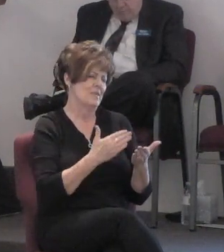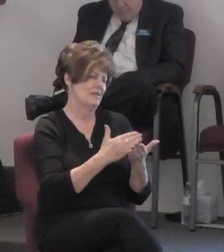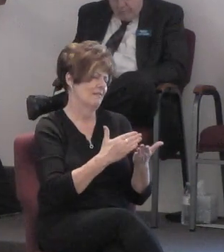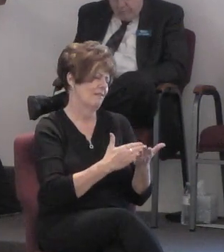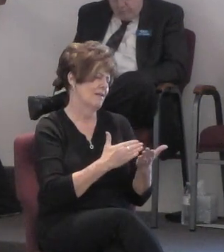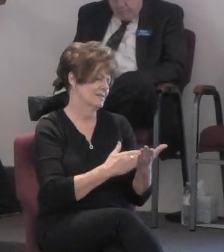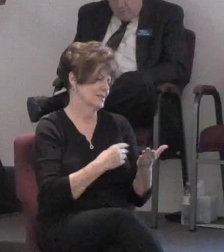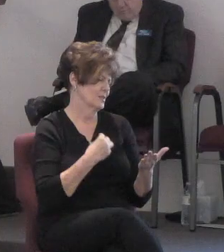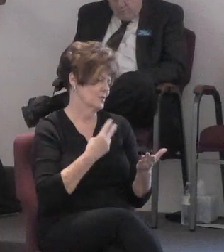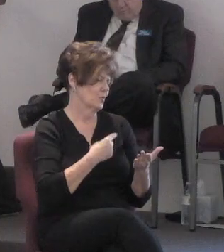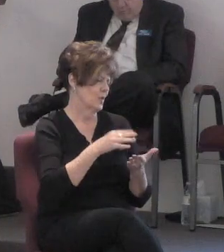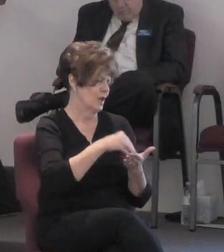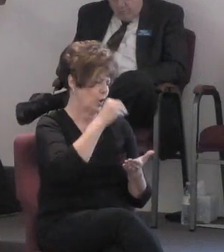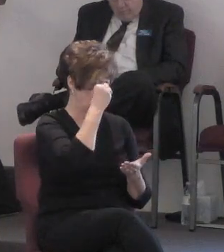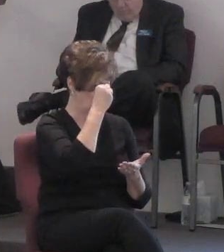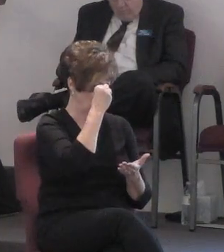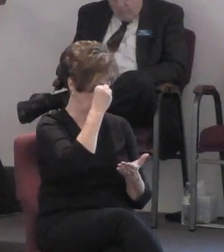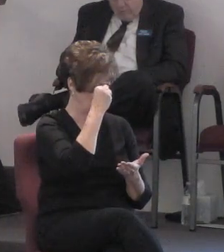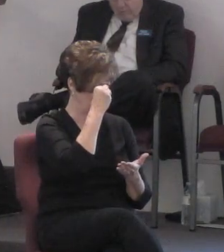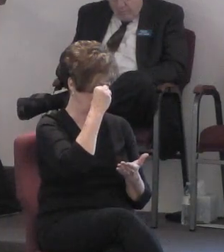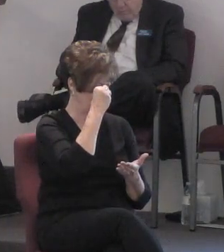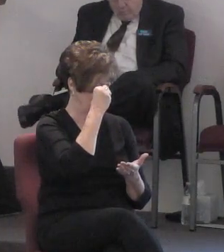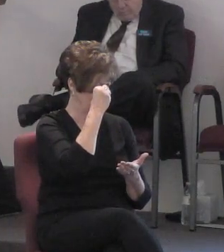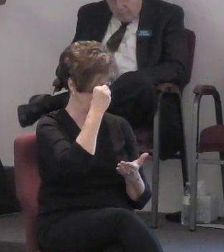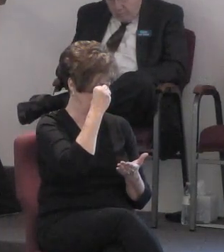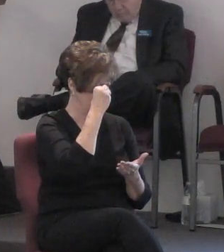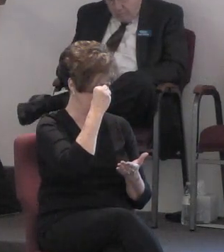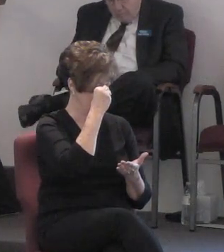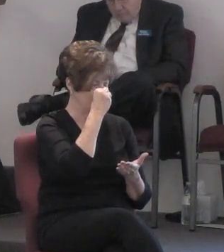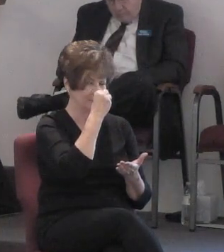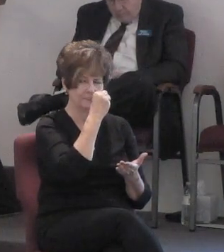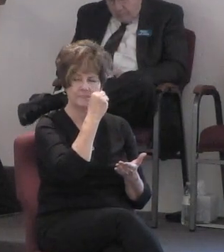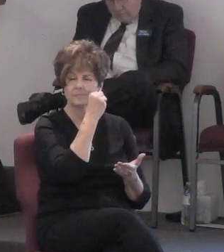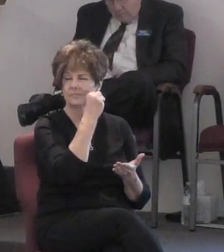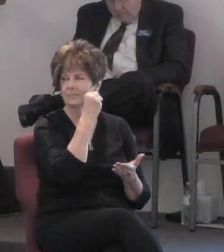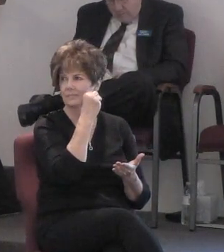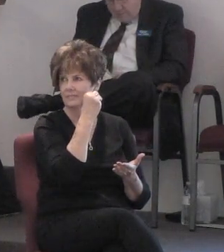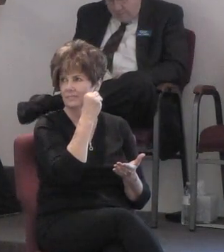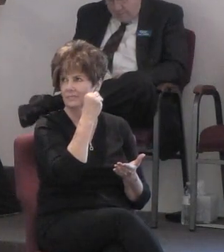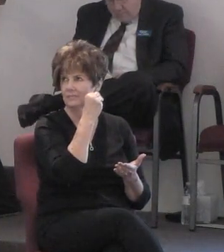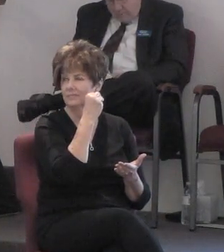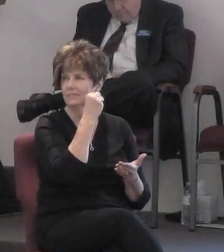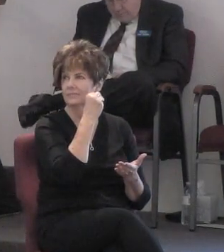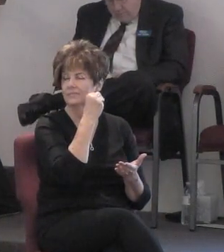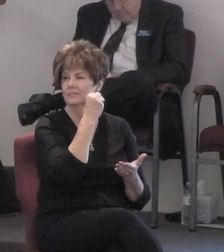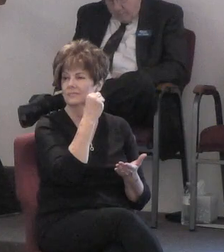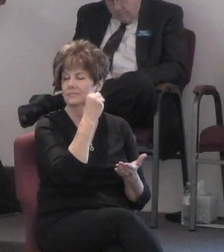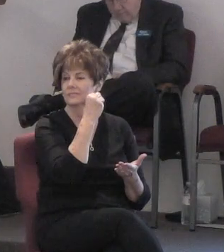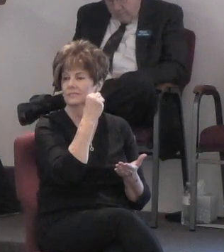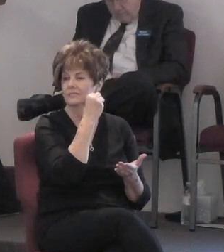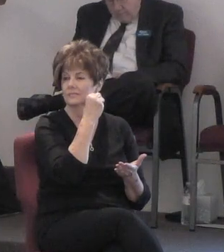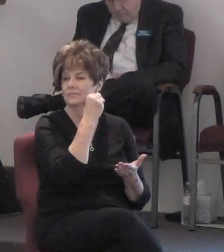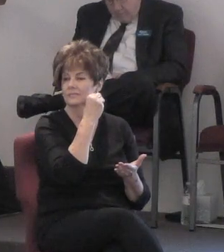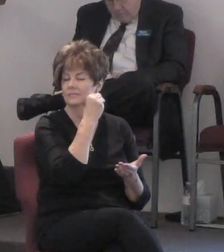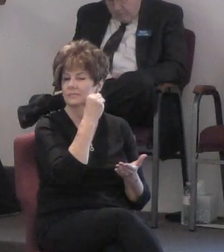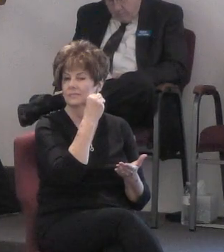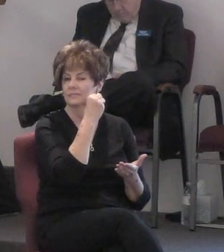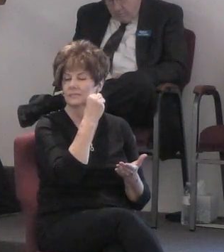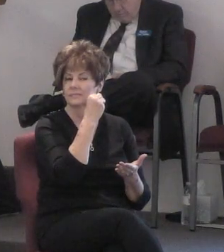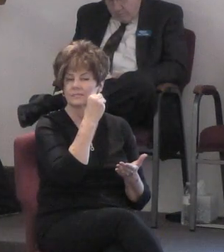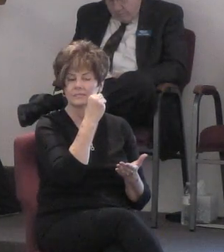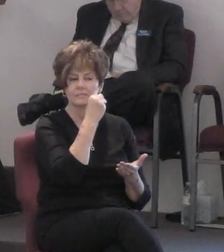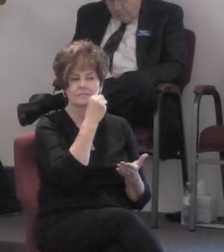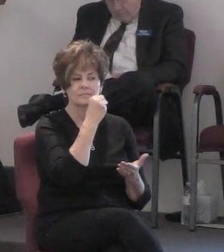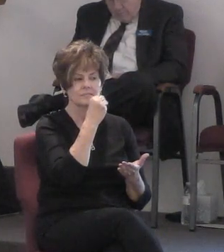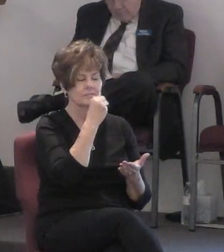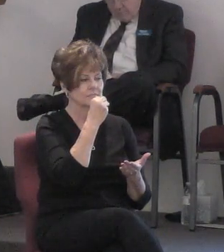are often, do you ever get your tongue over your eye tooth and can't see what you're saying? I do that once in a while. Are often